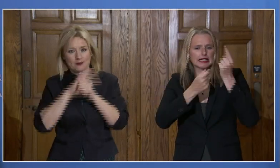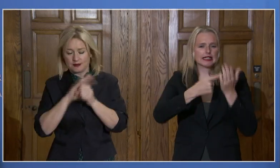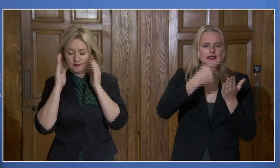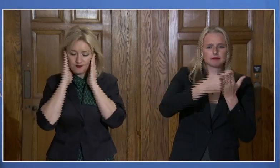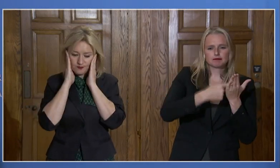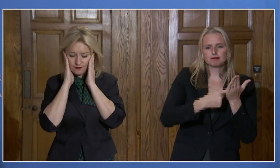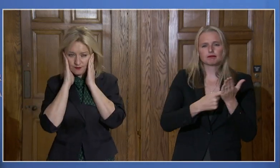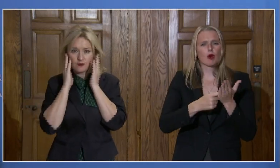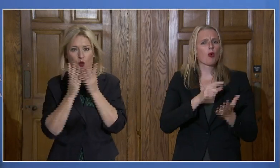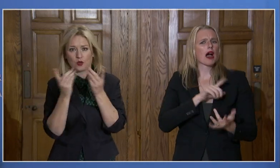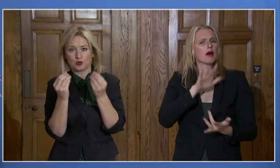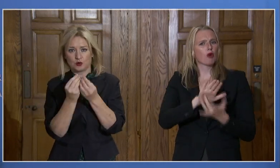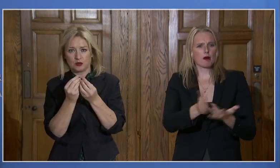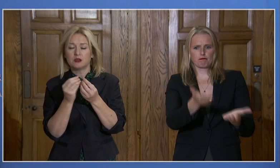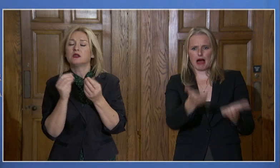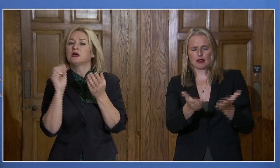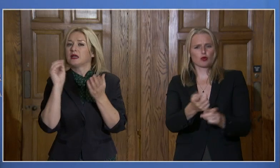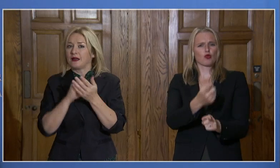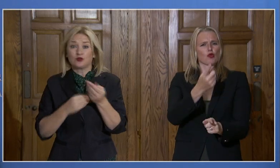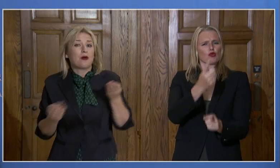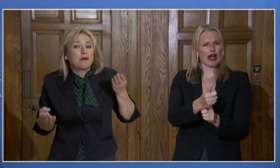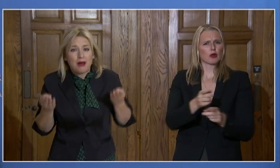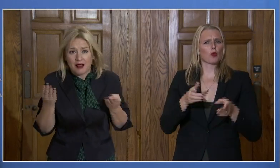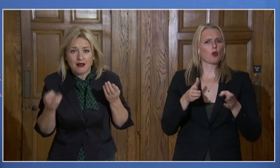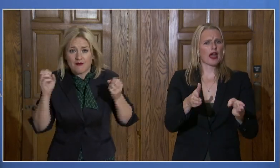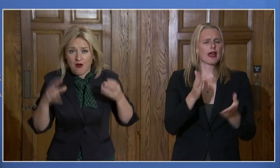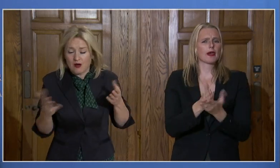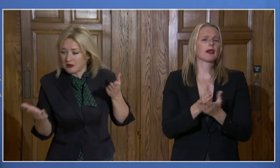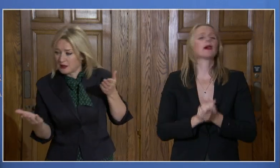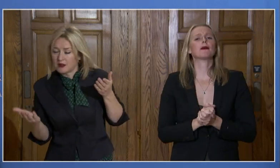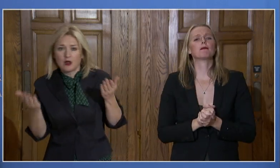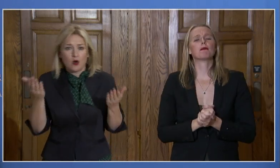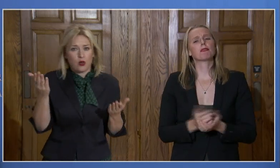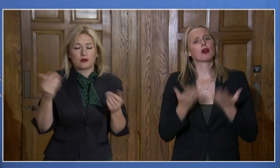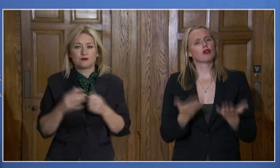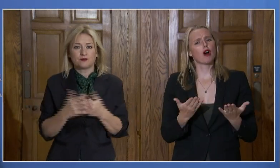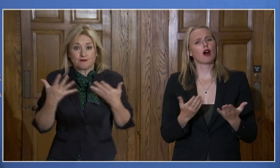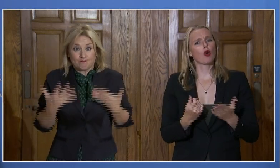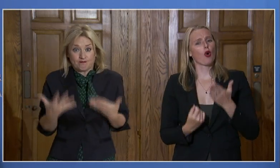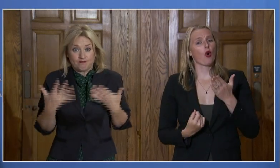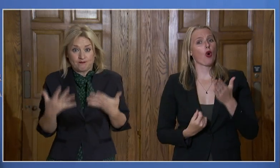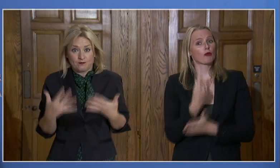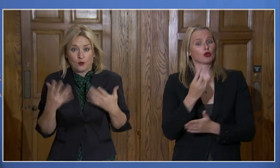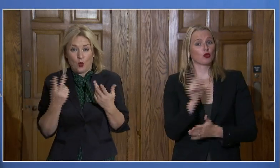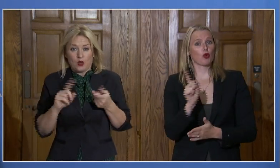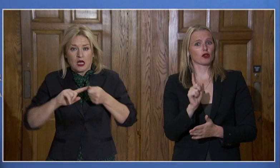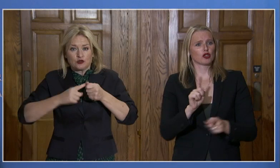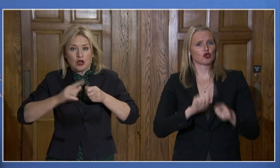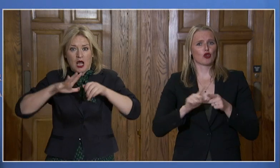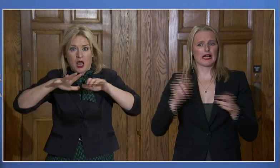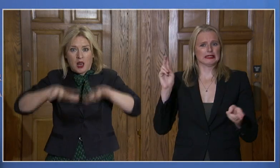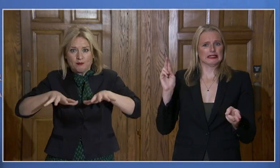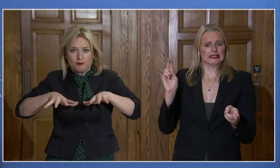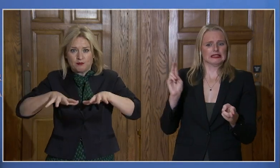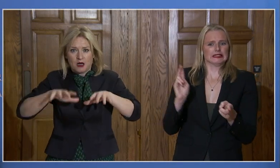a balanced and proportionate approach. Now we have an opportunity to seek to suppress the rate of infection before